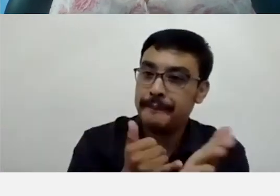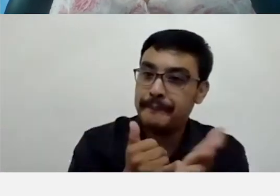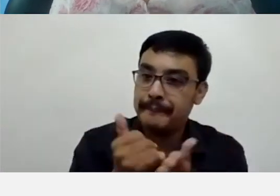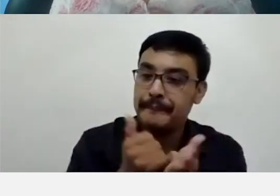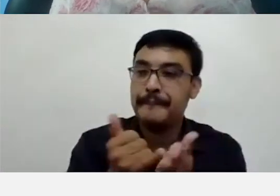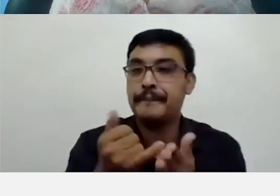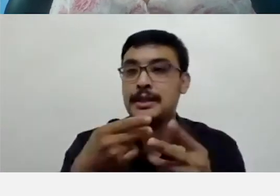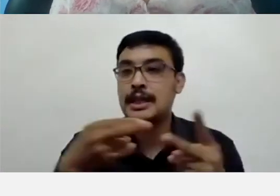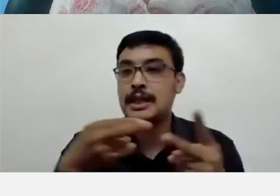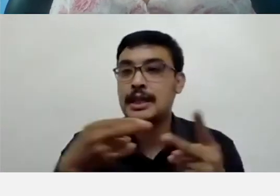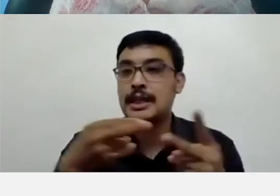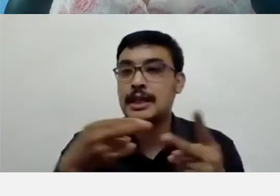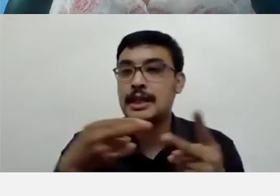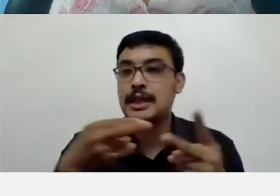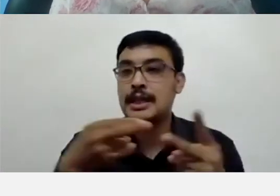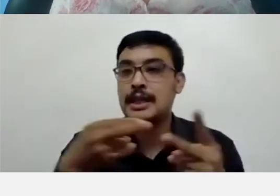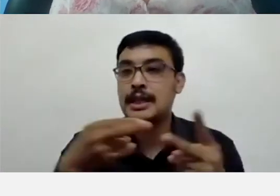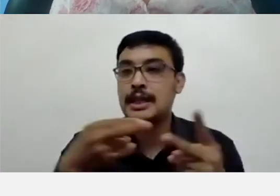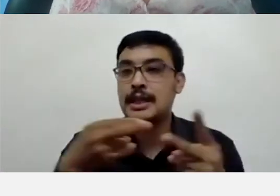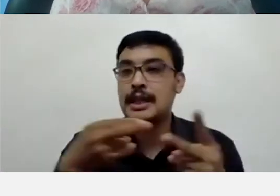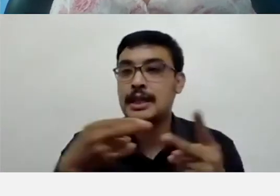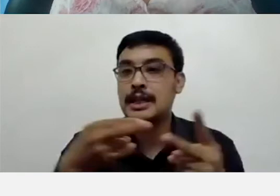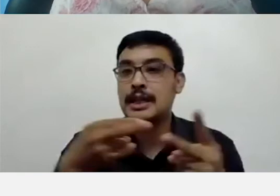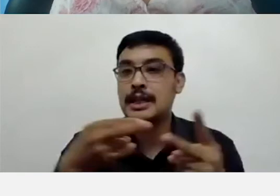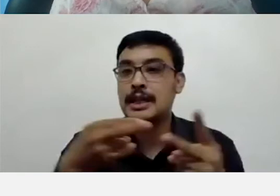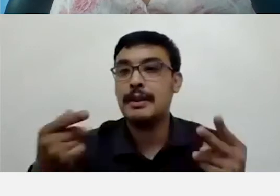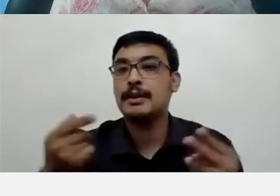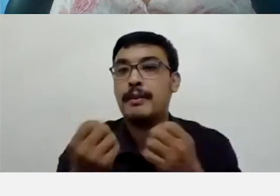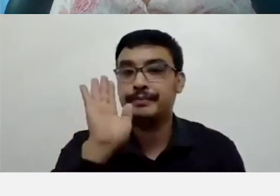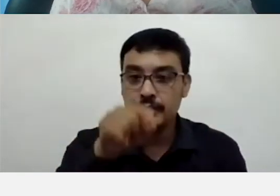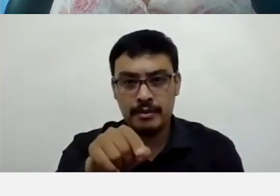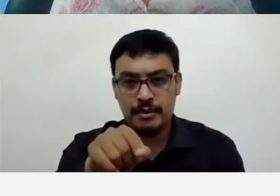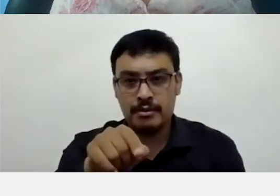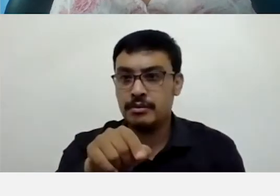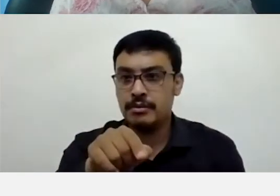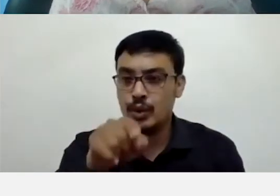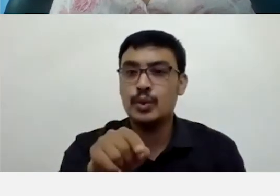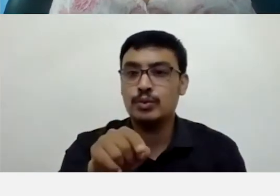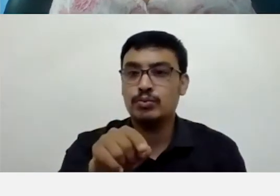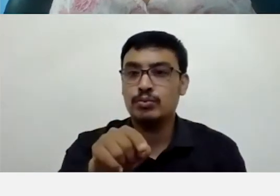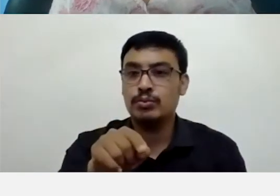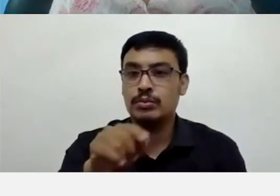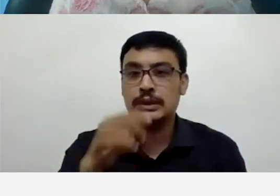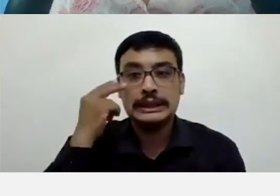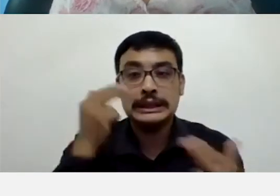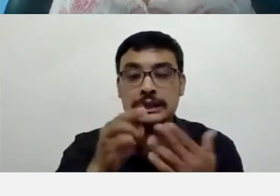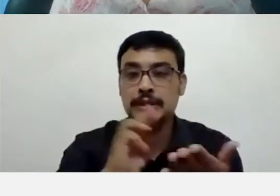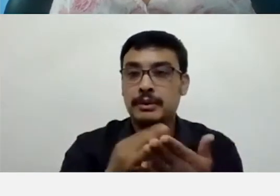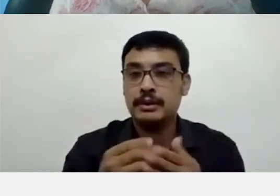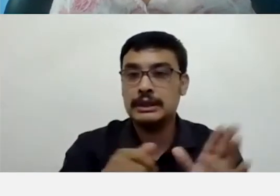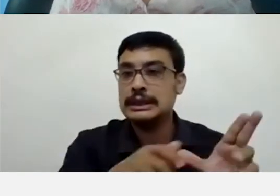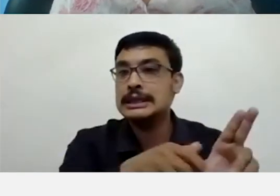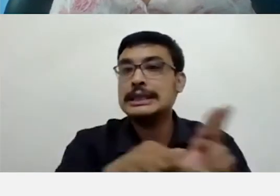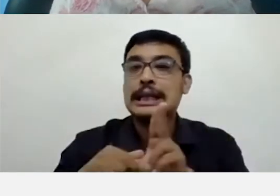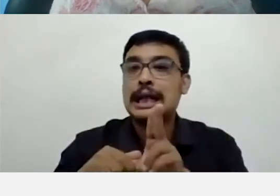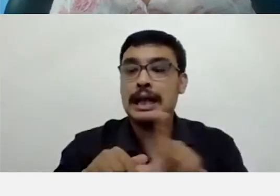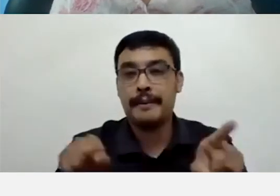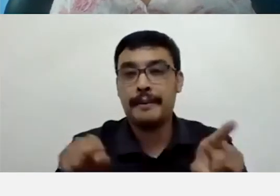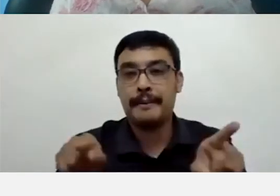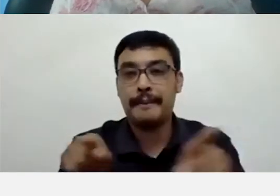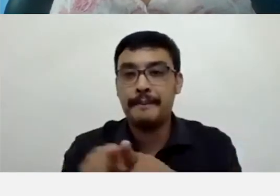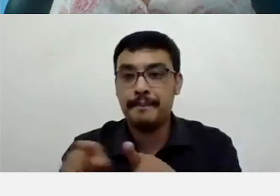this courtyard, the Taumari Square courtyard, is also famous for the jatra called Biska